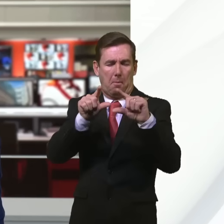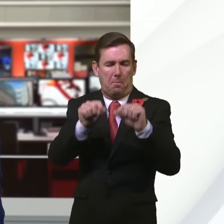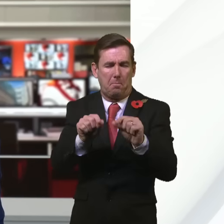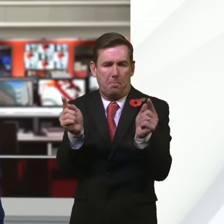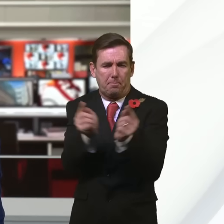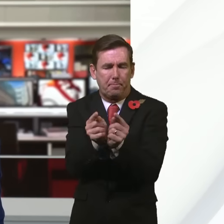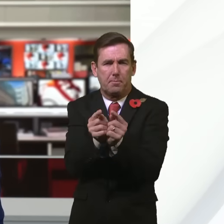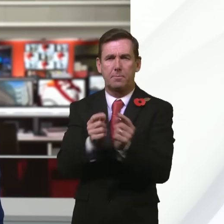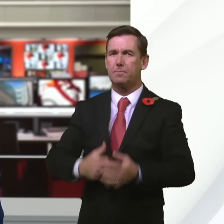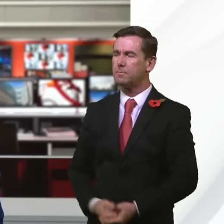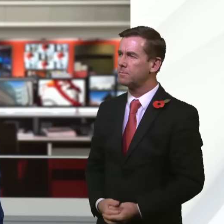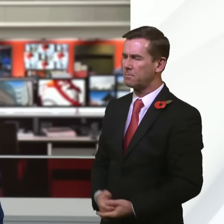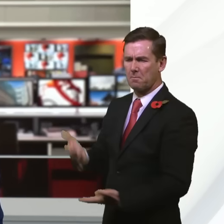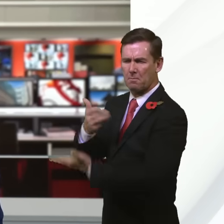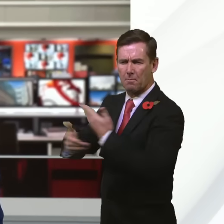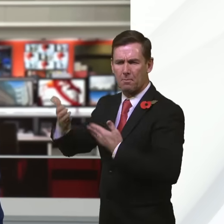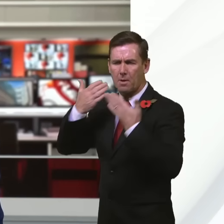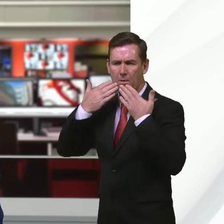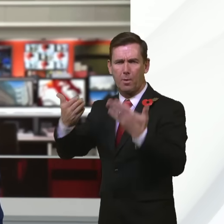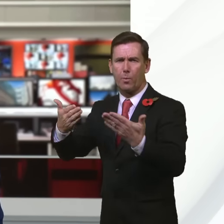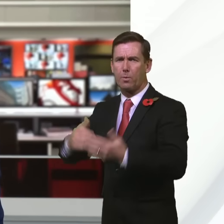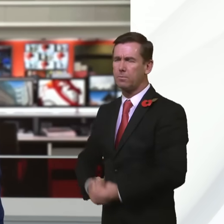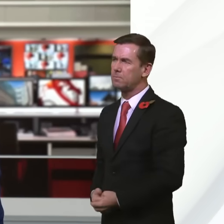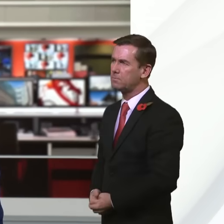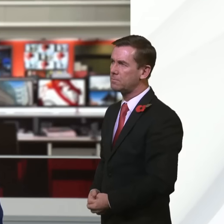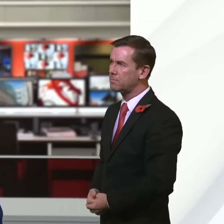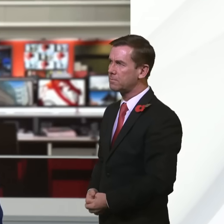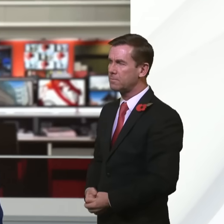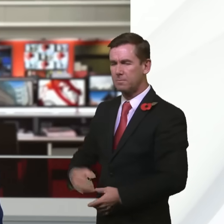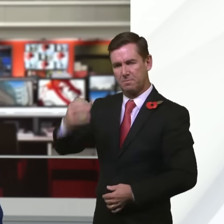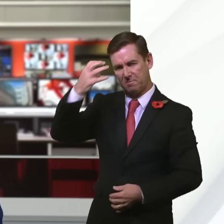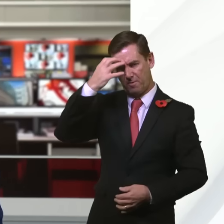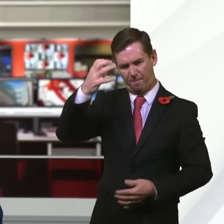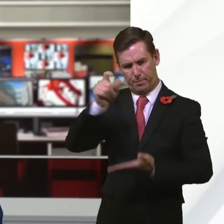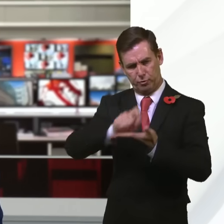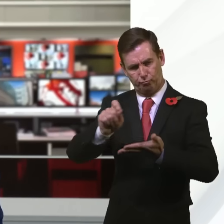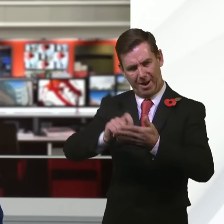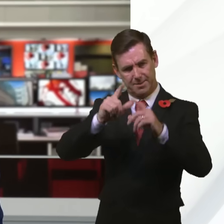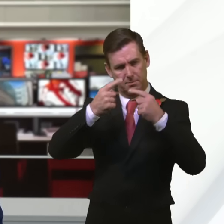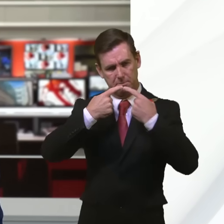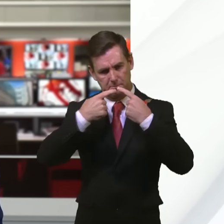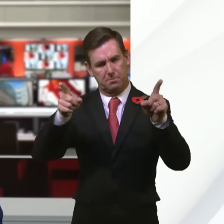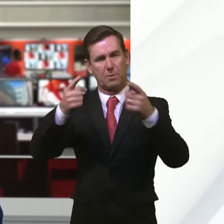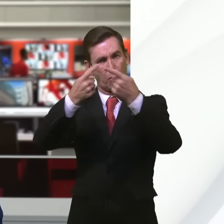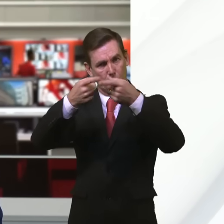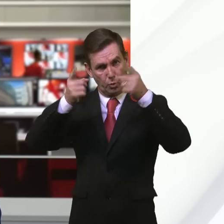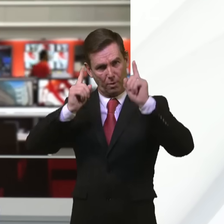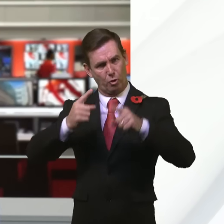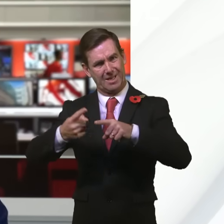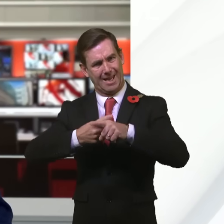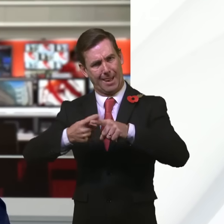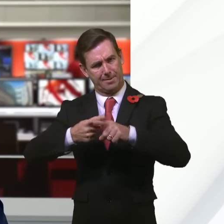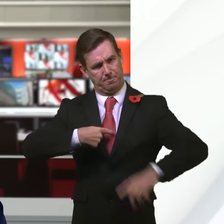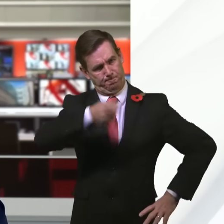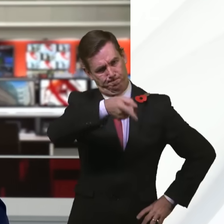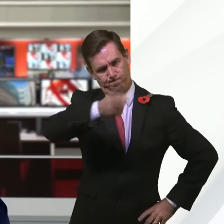Well, the government is writing to universities in England for the second time in the last few weeks, warning them that not enough is being done to stop the